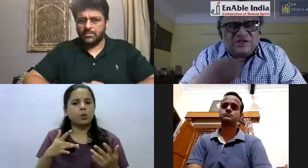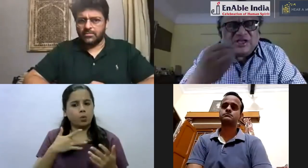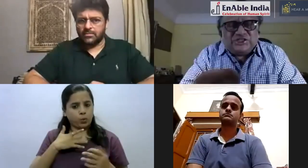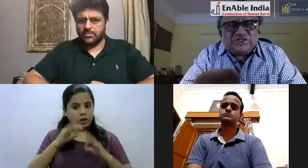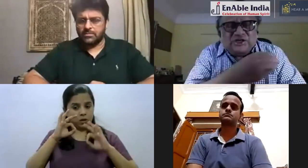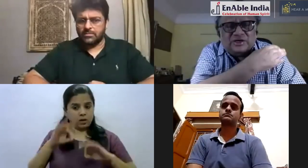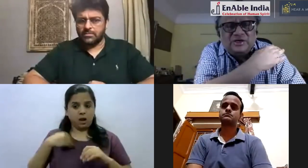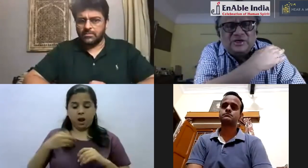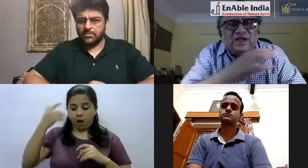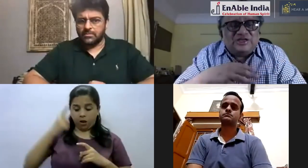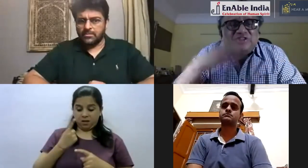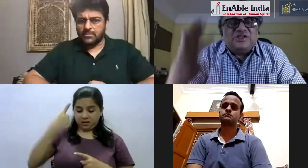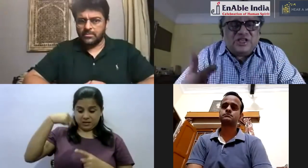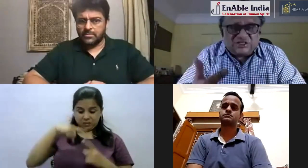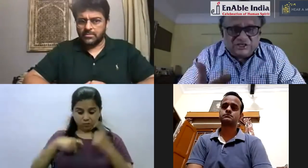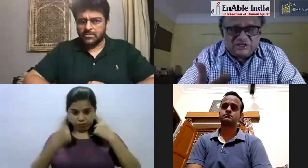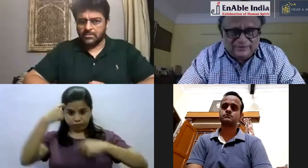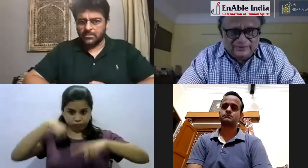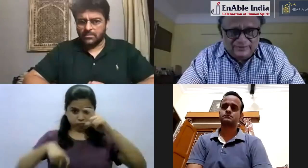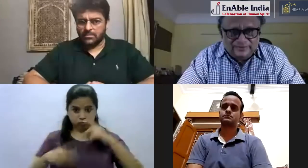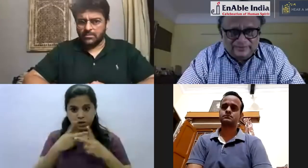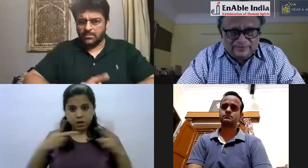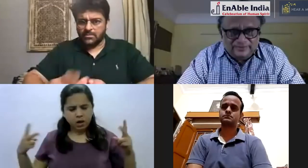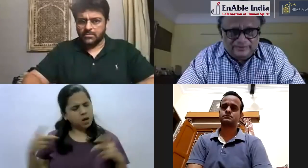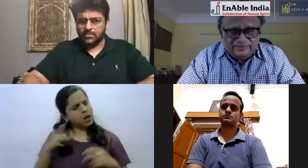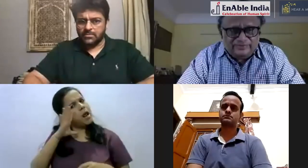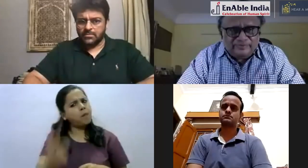anaphylaxis reaction, allergic reaction.